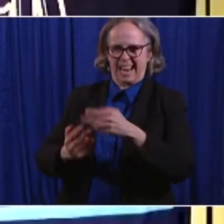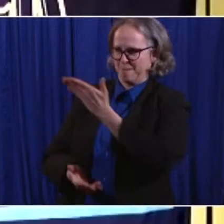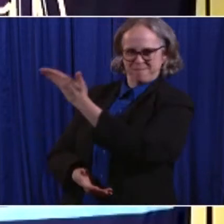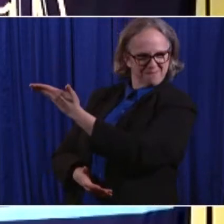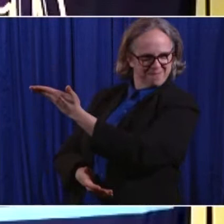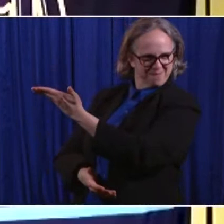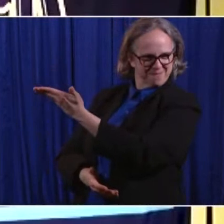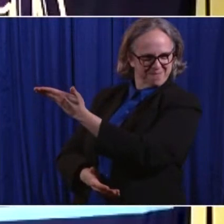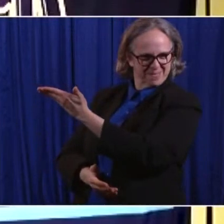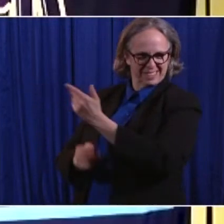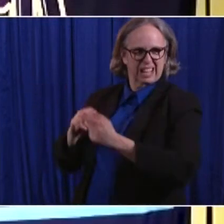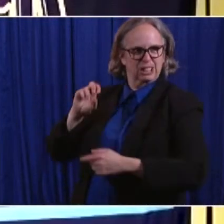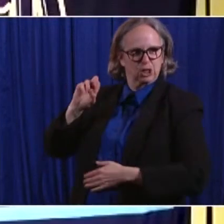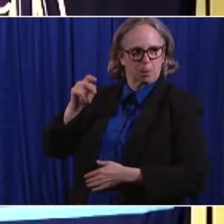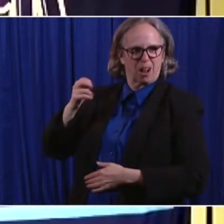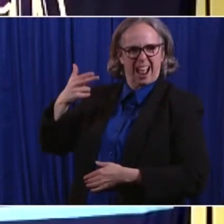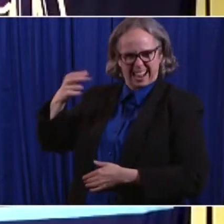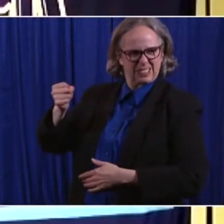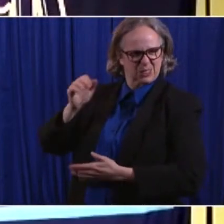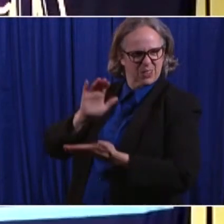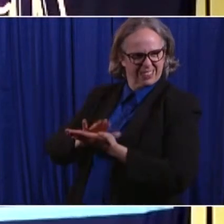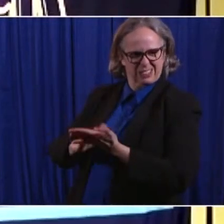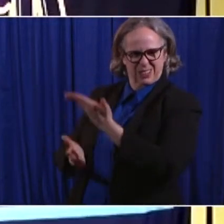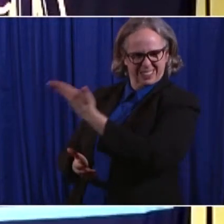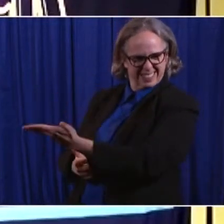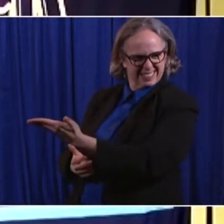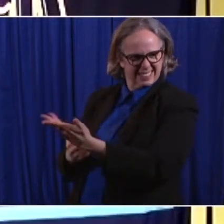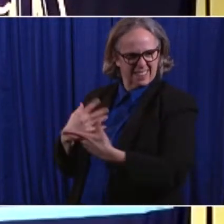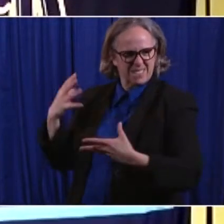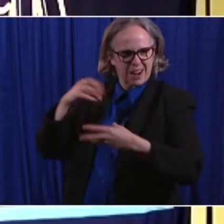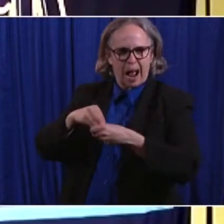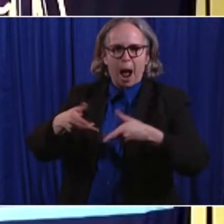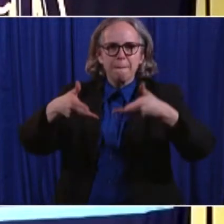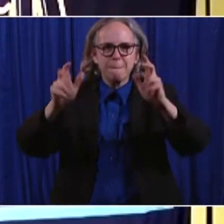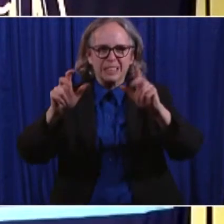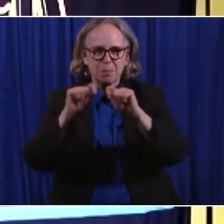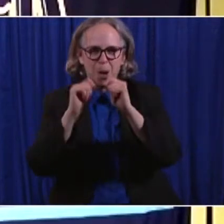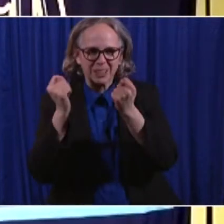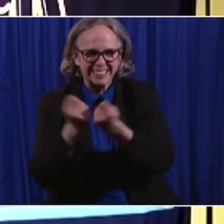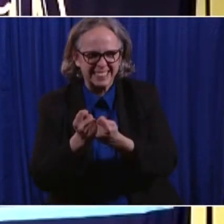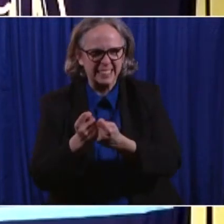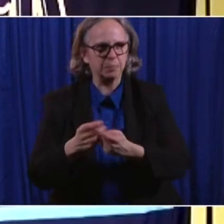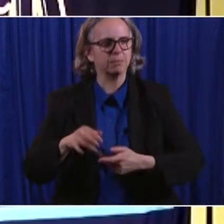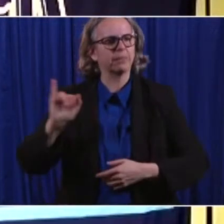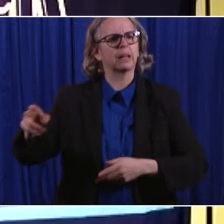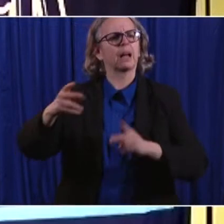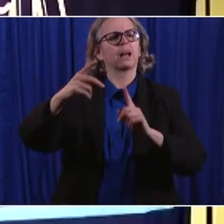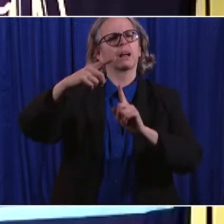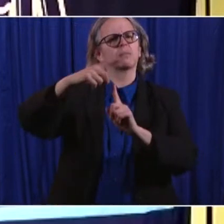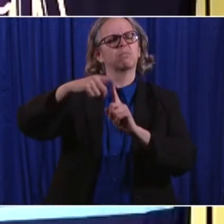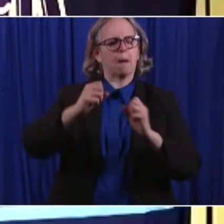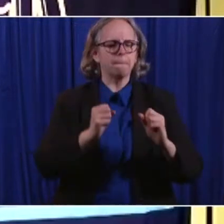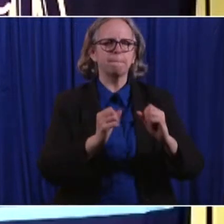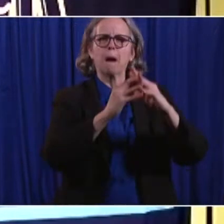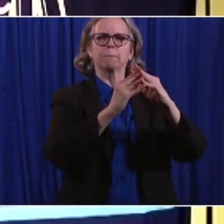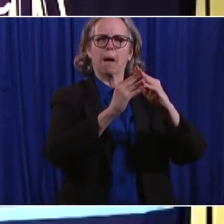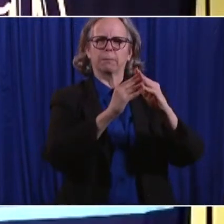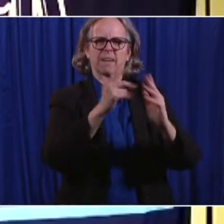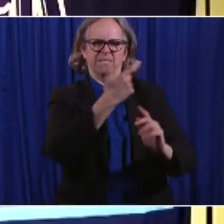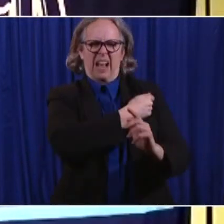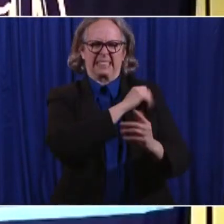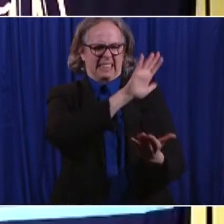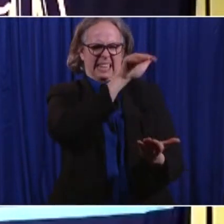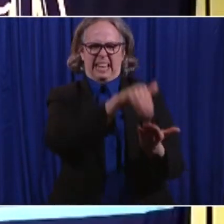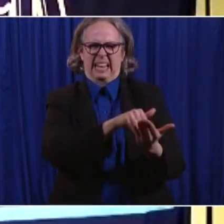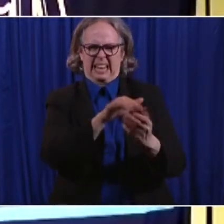played my high school basketball games here. We're at a pop-up site here in Williams County where they're going to have, it will be open from